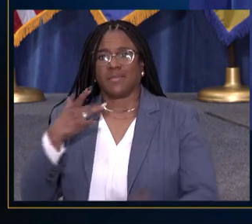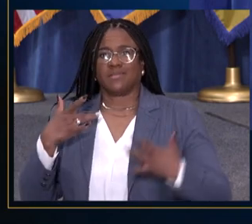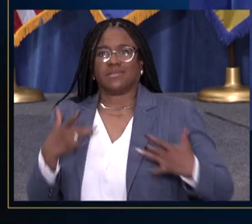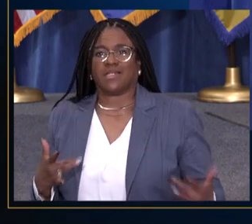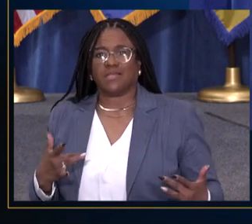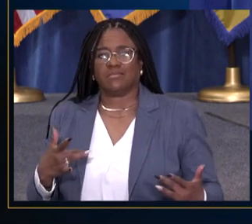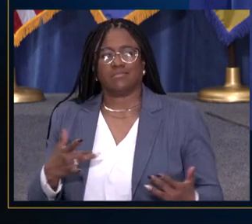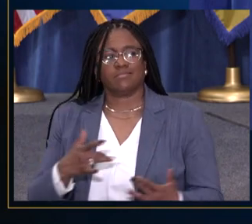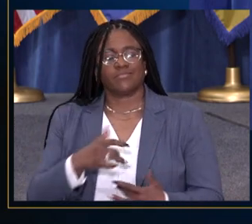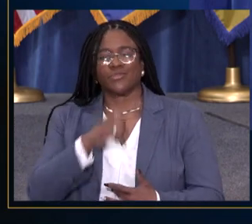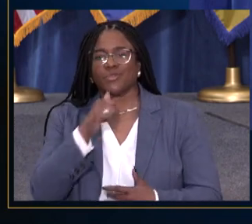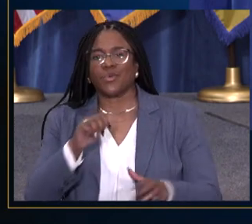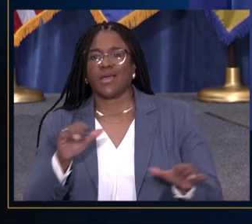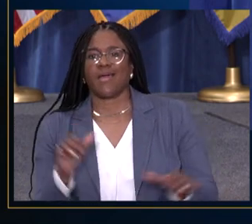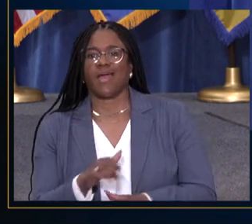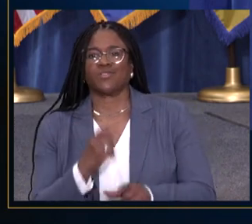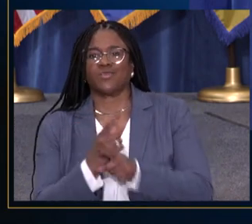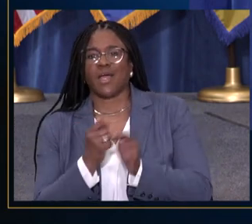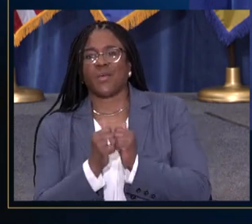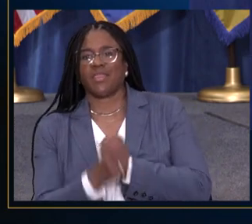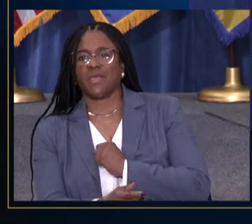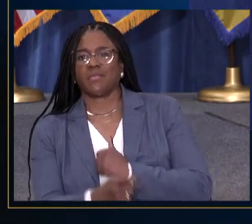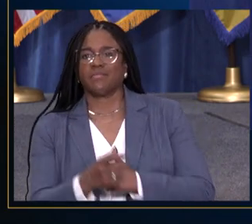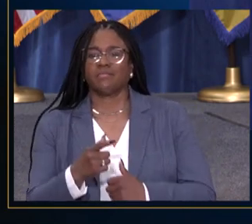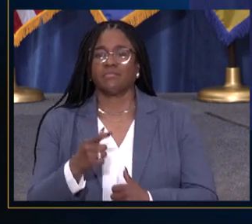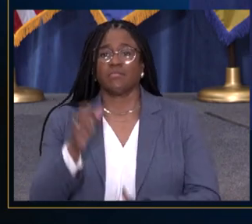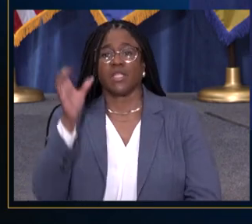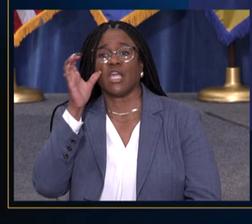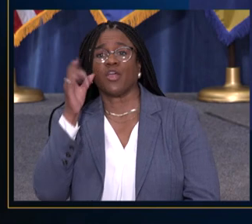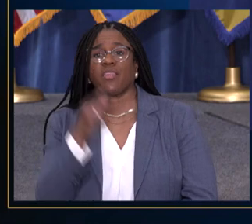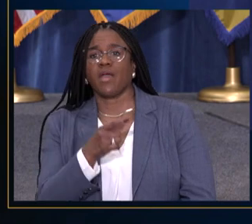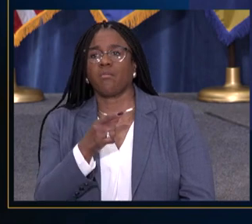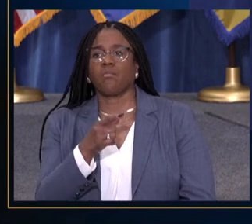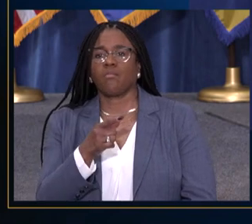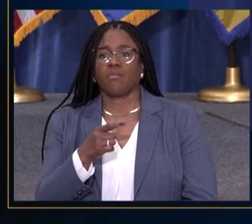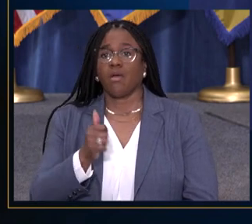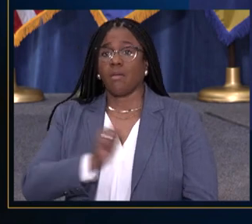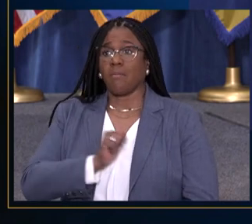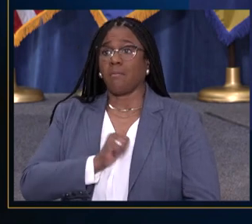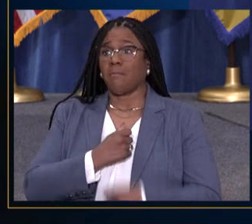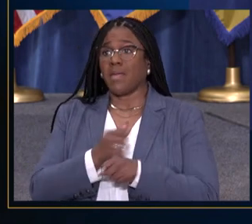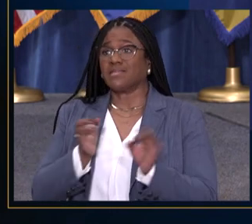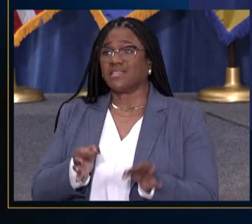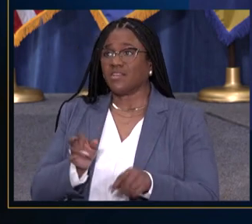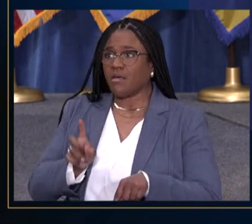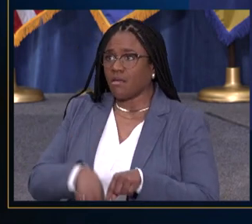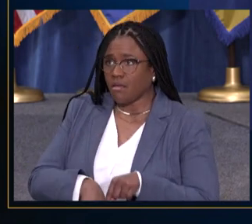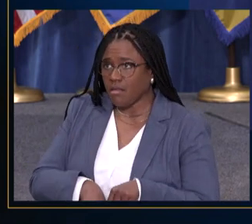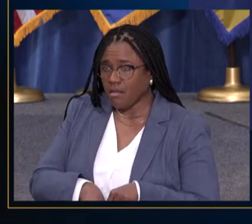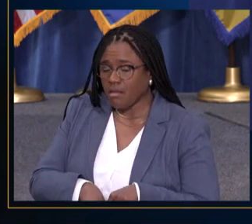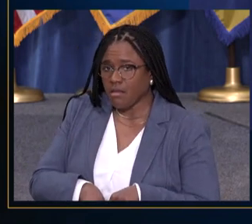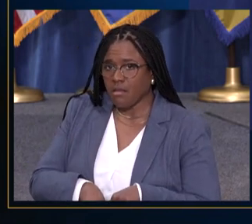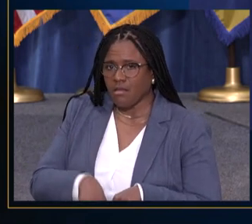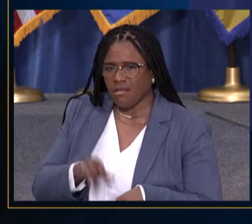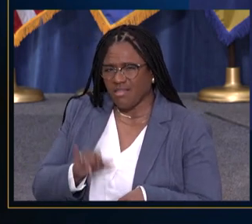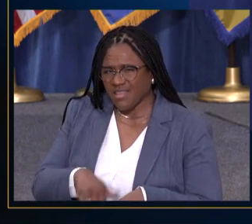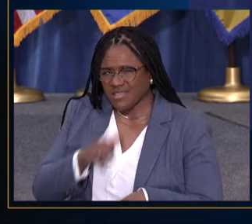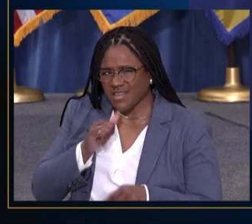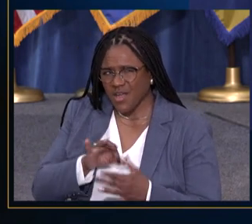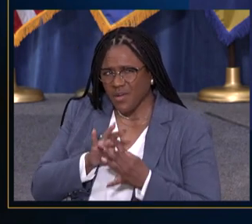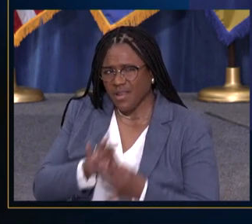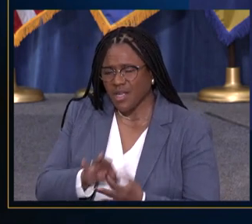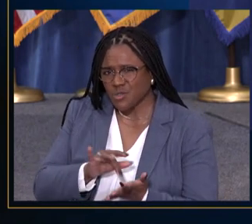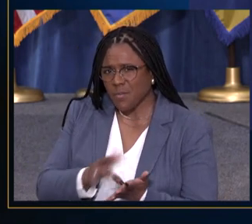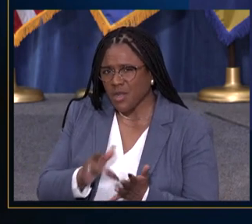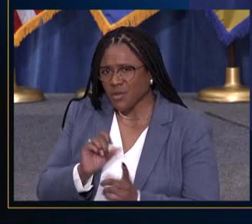feeling unheard, feeling like they had a loss of autonomy. That doesn't have anything to do with your medical condition. That has to do